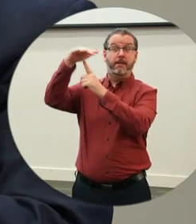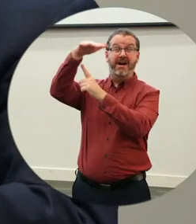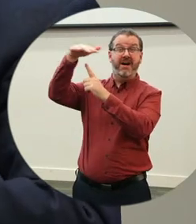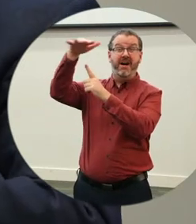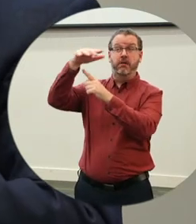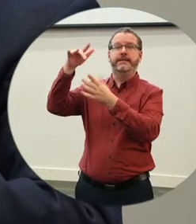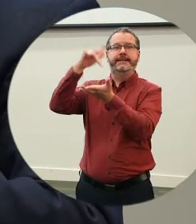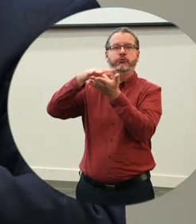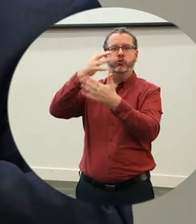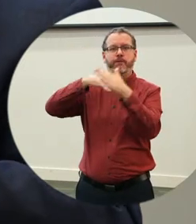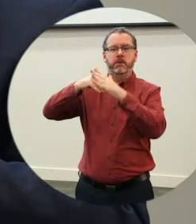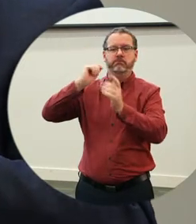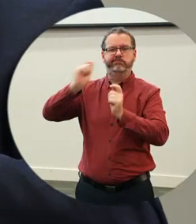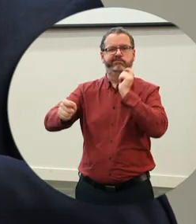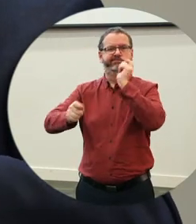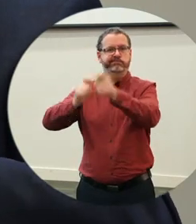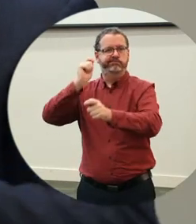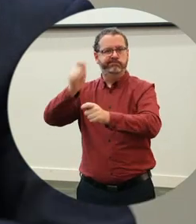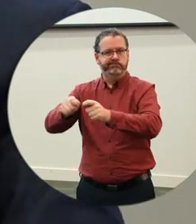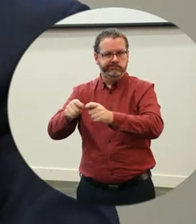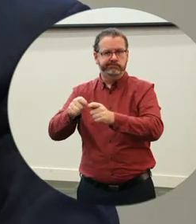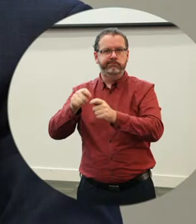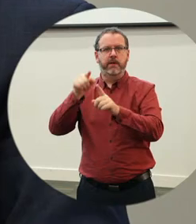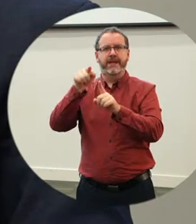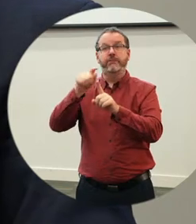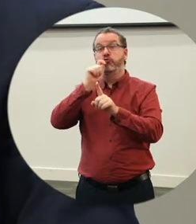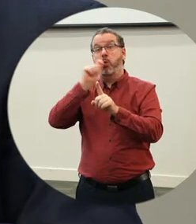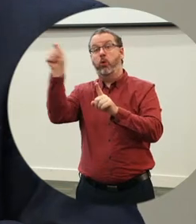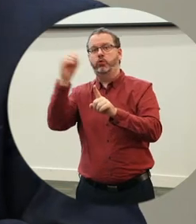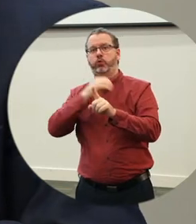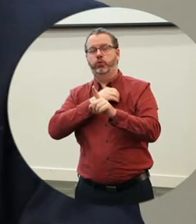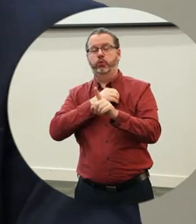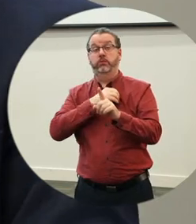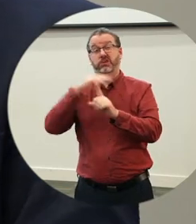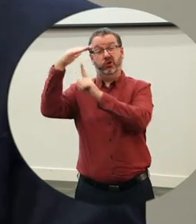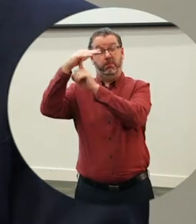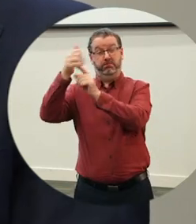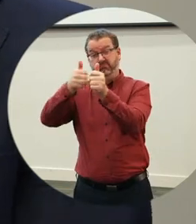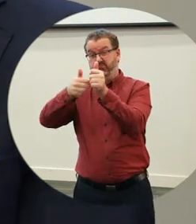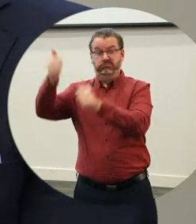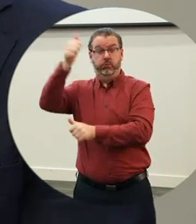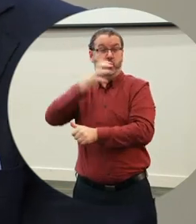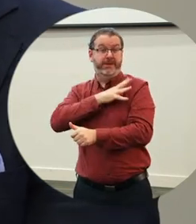They reported directly through to the commissioner, who reported through